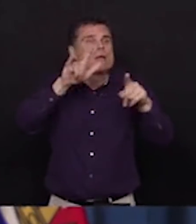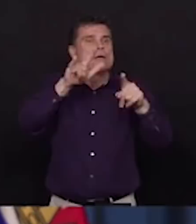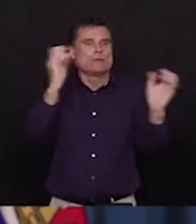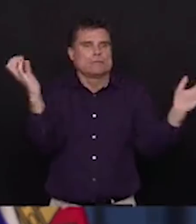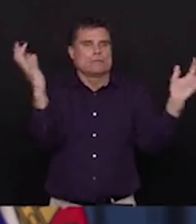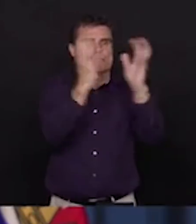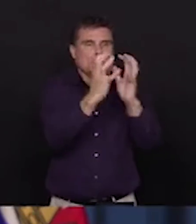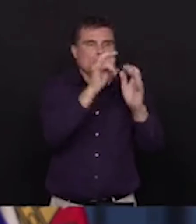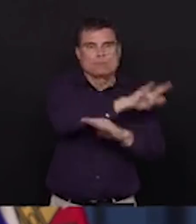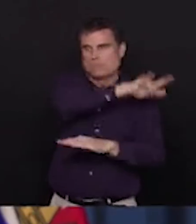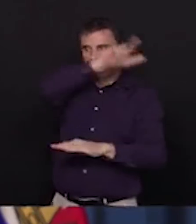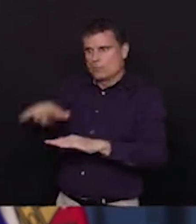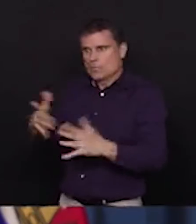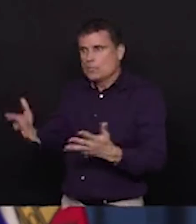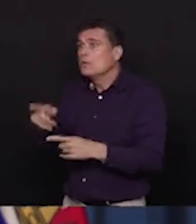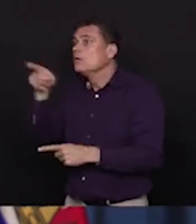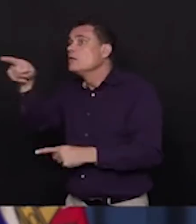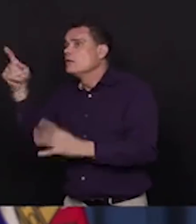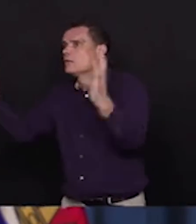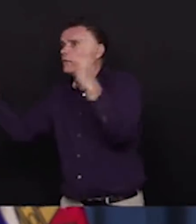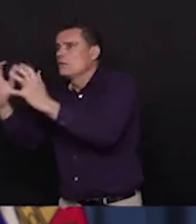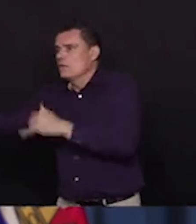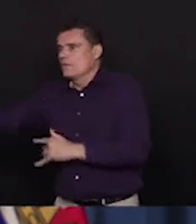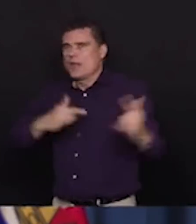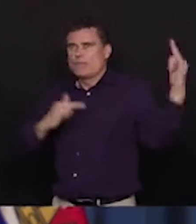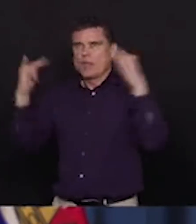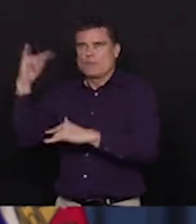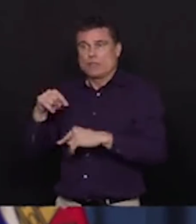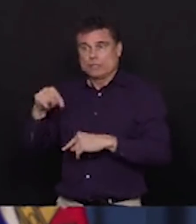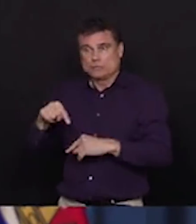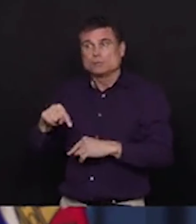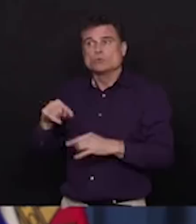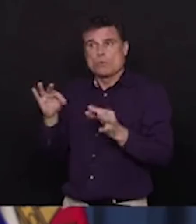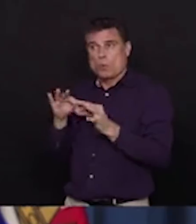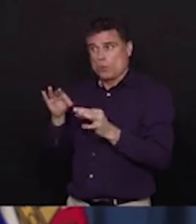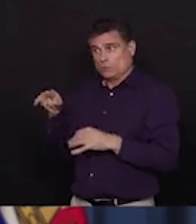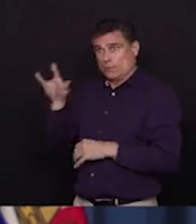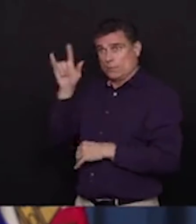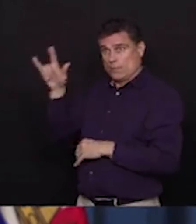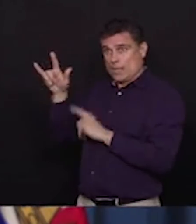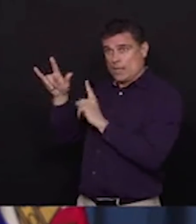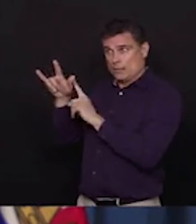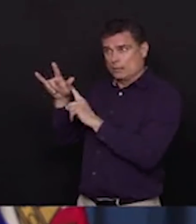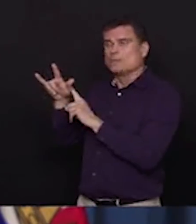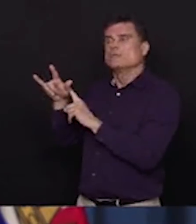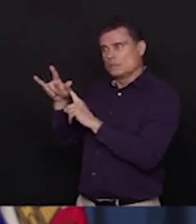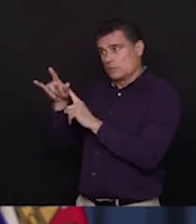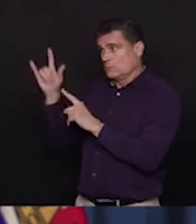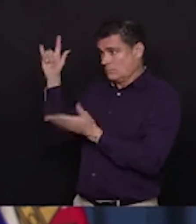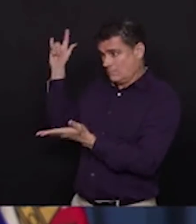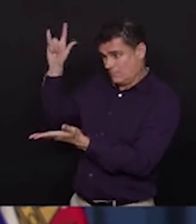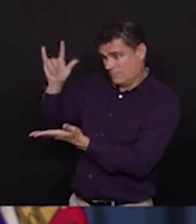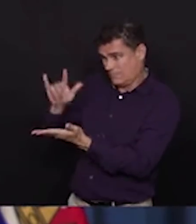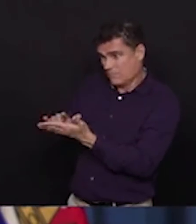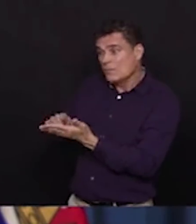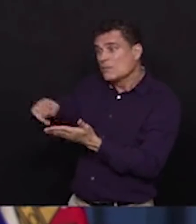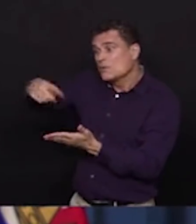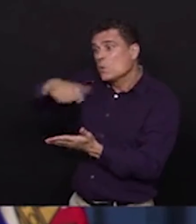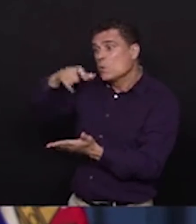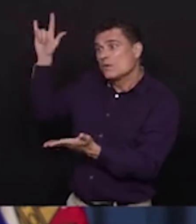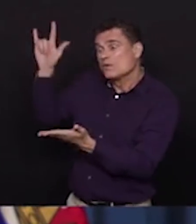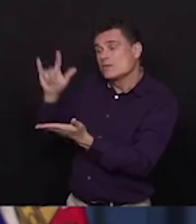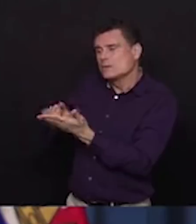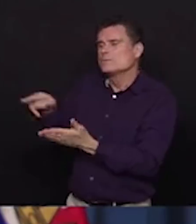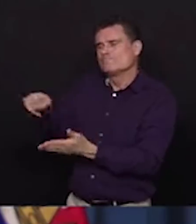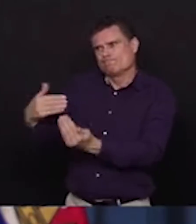to be absolute, it has to be clear, and it has to be followed. And there is no excuse not to follow it by anybody. We